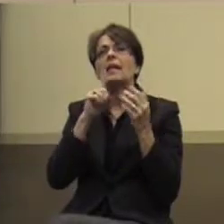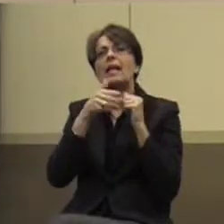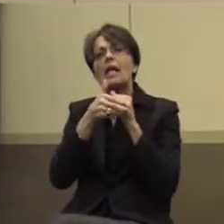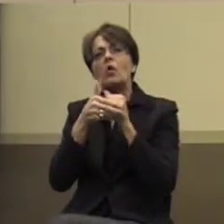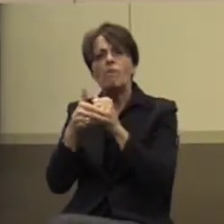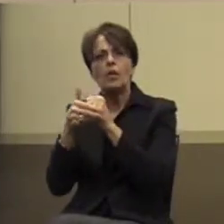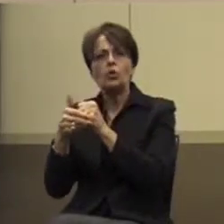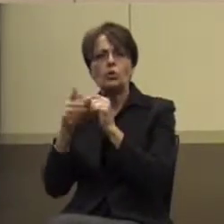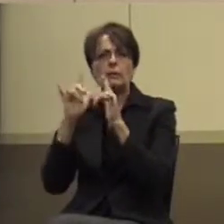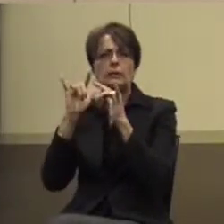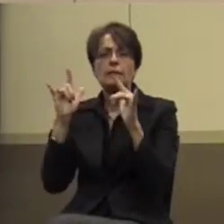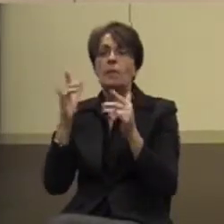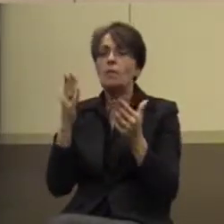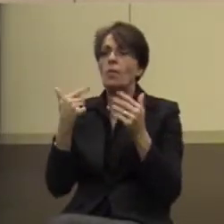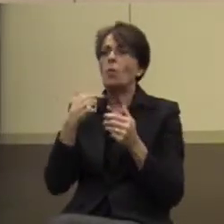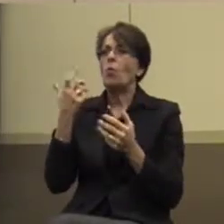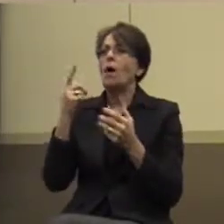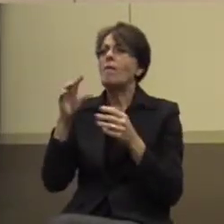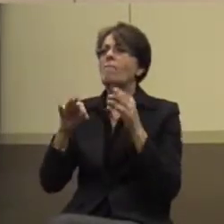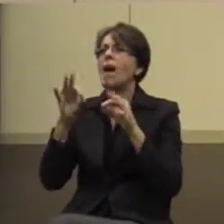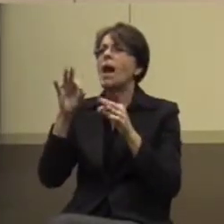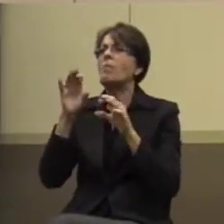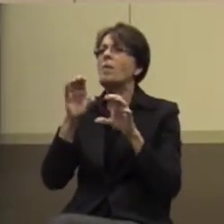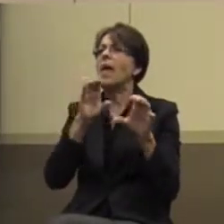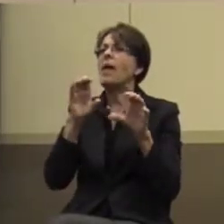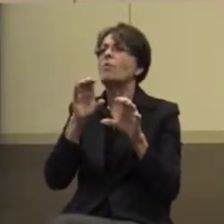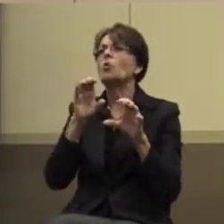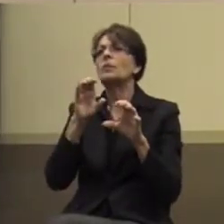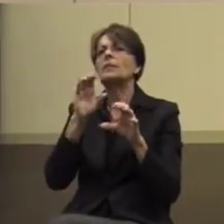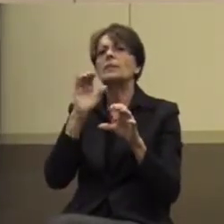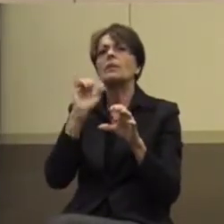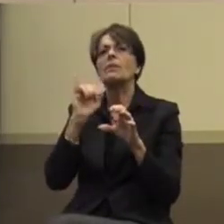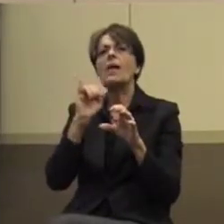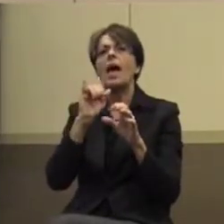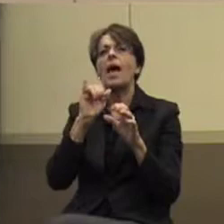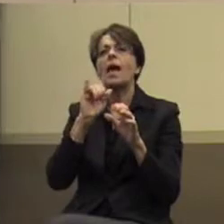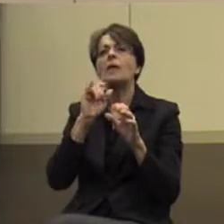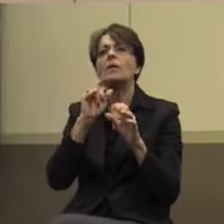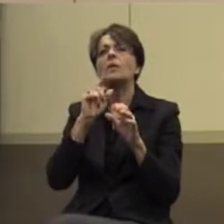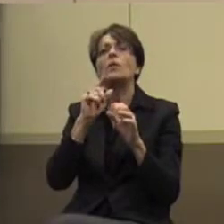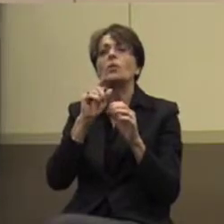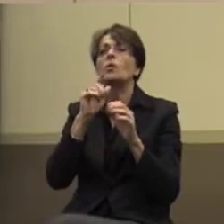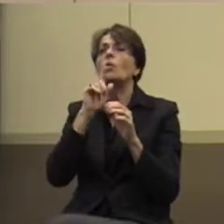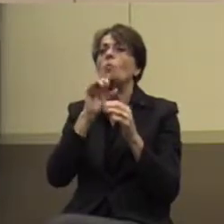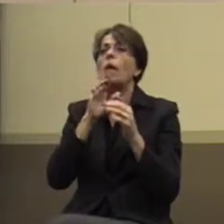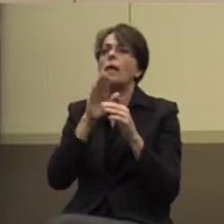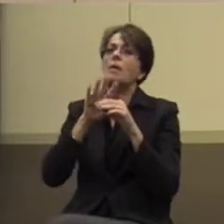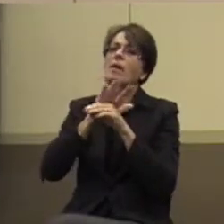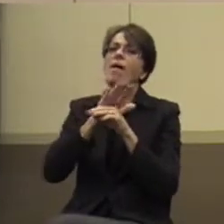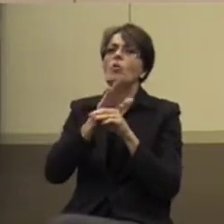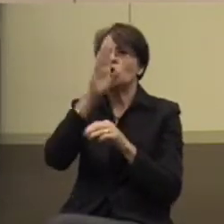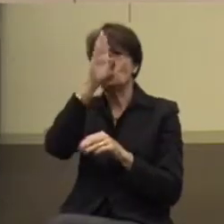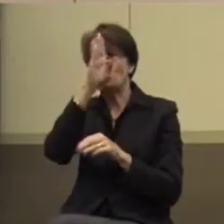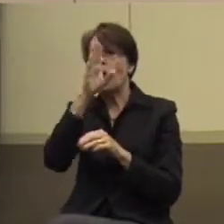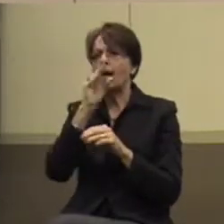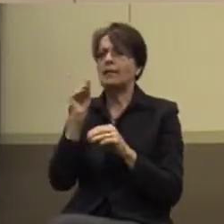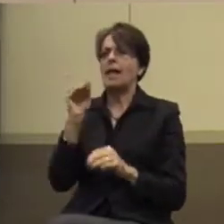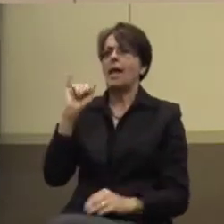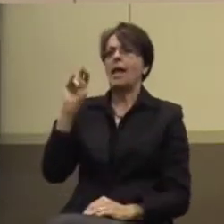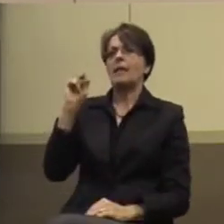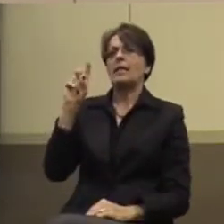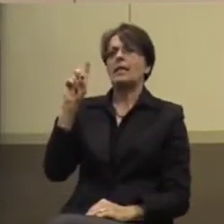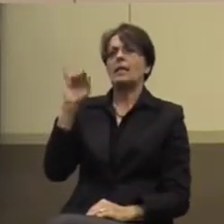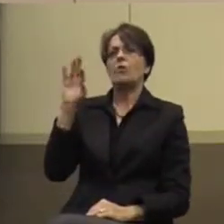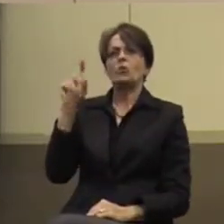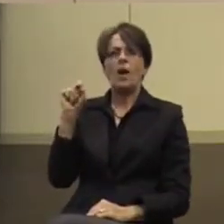and interventions and things like that, maybe we want to find the behaviors that that go across the direct and the indirect observation just for starters. And